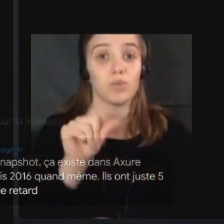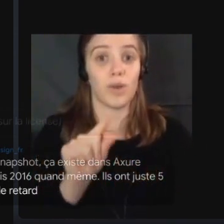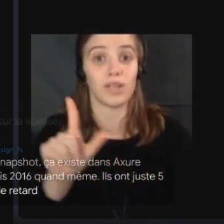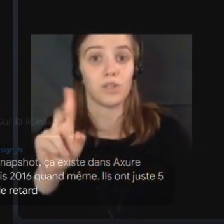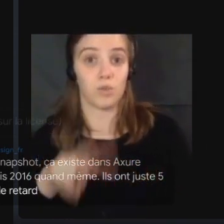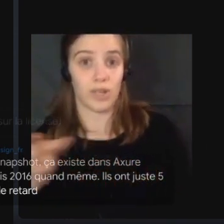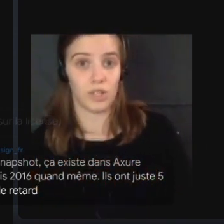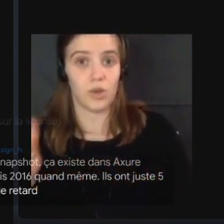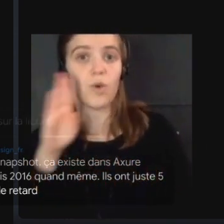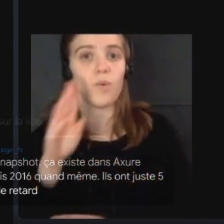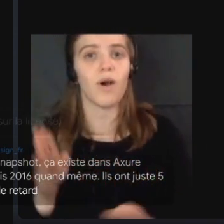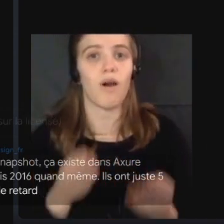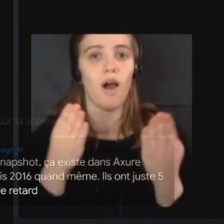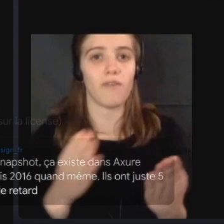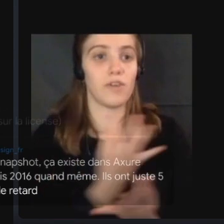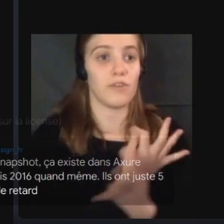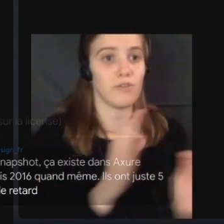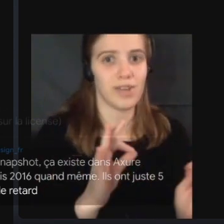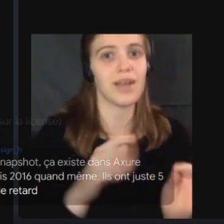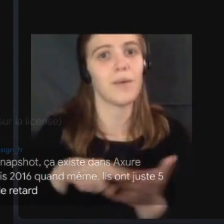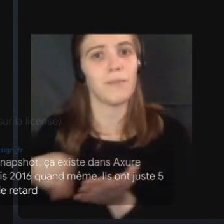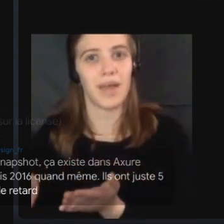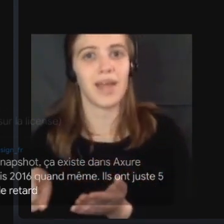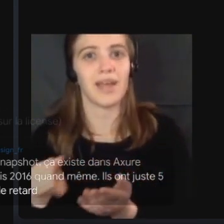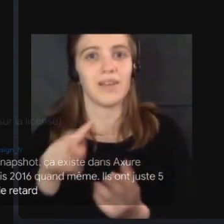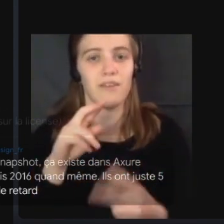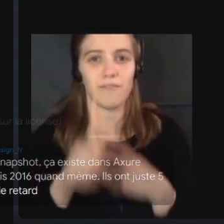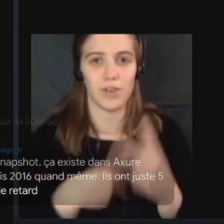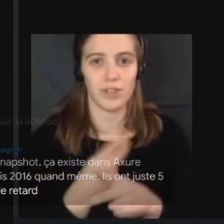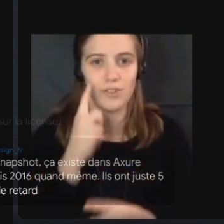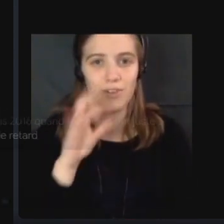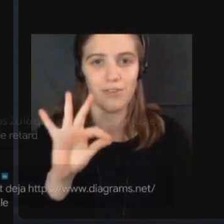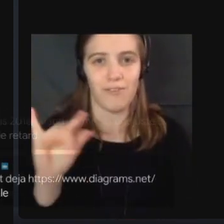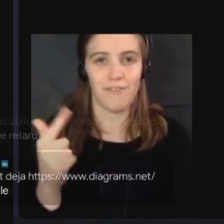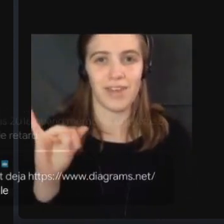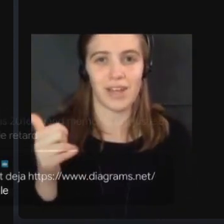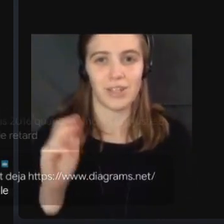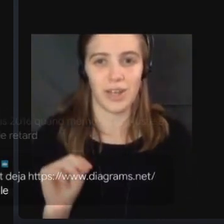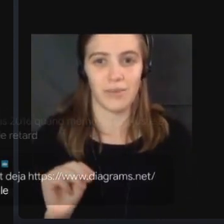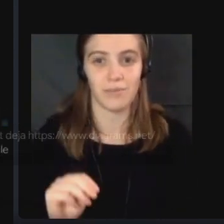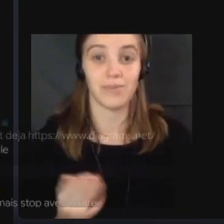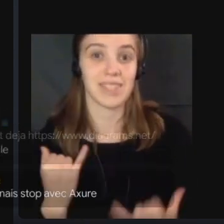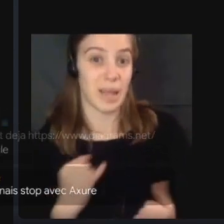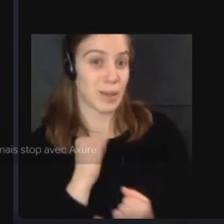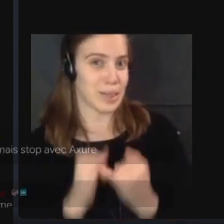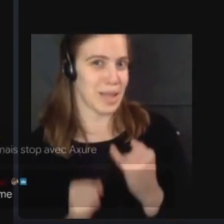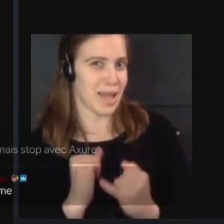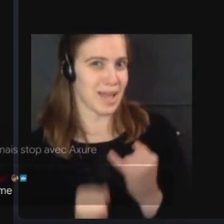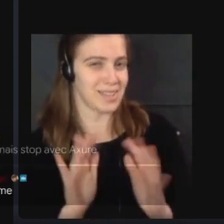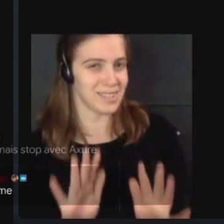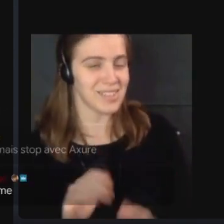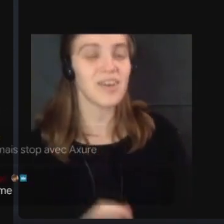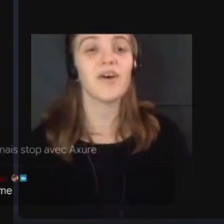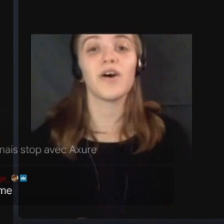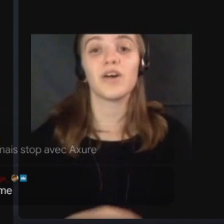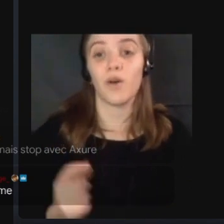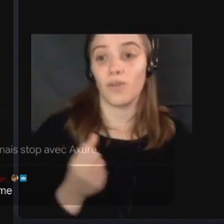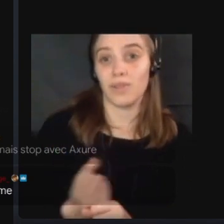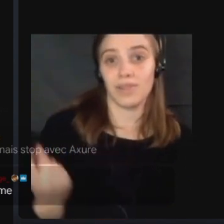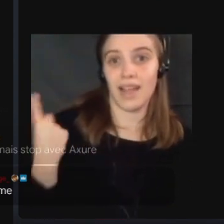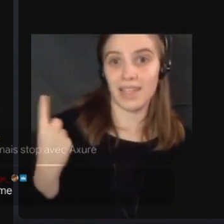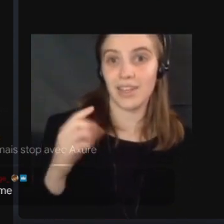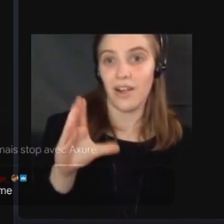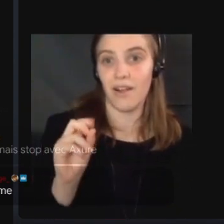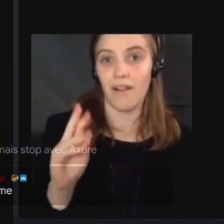FigJam. All right. So, FigJam, ce sera une offre last but not à least, côté de Figma, vous avez a year compris? ago at Ça se Config, payera en we plus. announced the